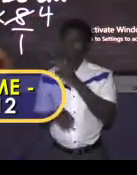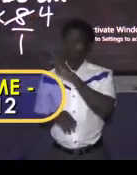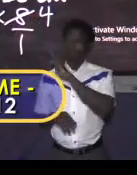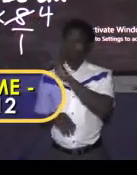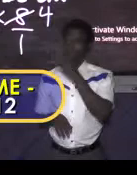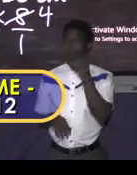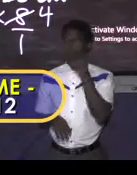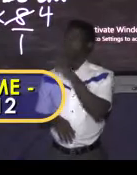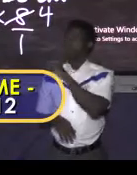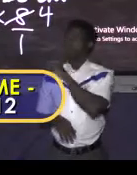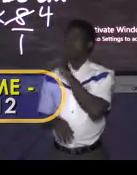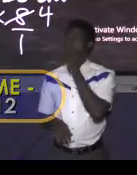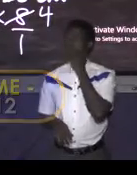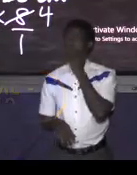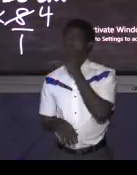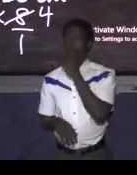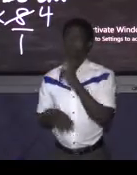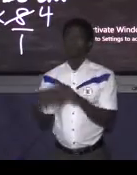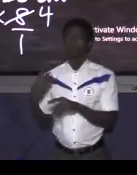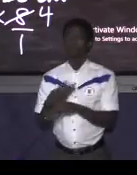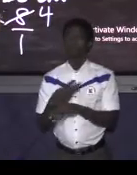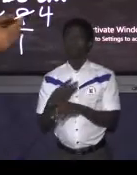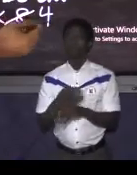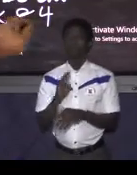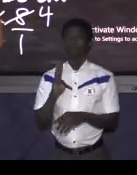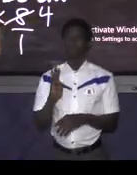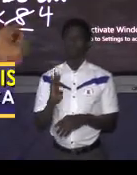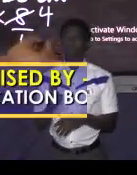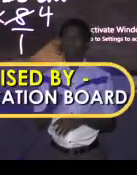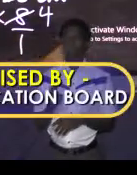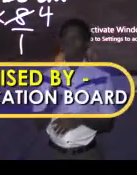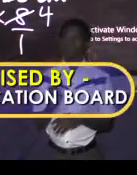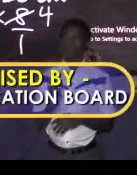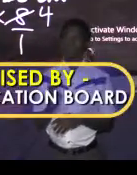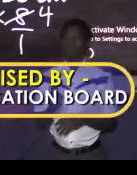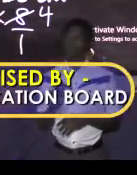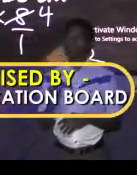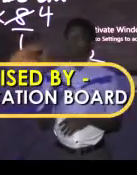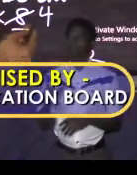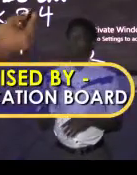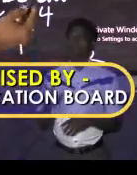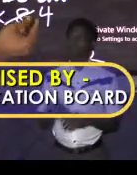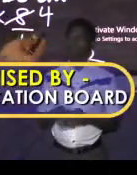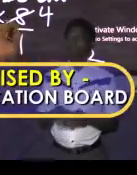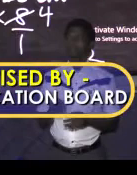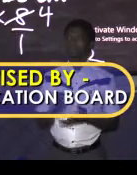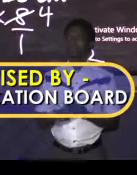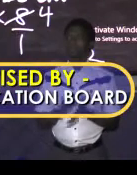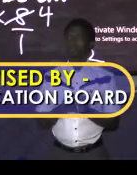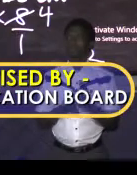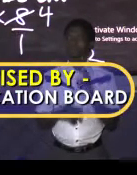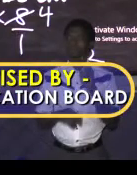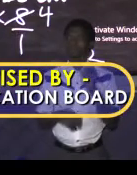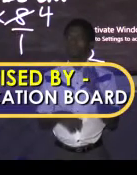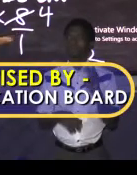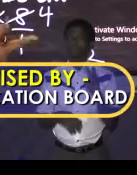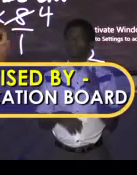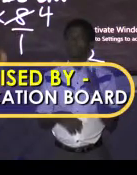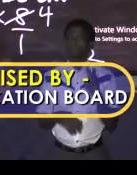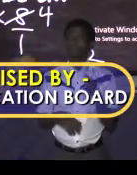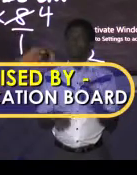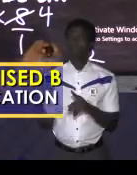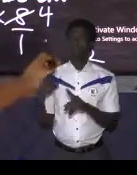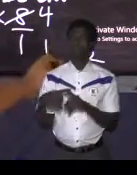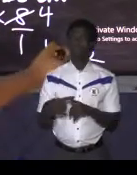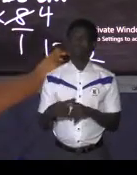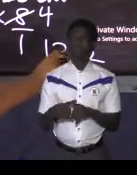4. Now let's multiply 4 by 33. 4 times 3 will be 12. 4 times 3 will be 12 plus